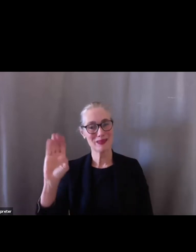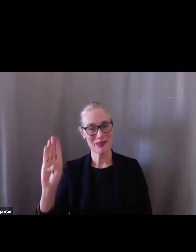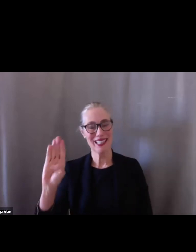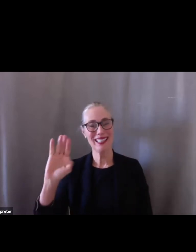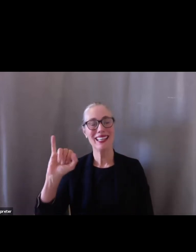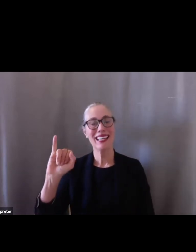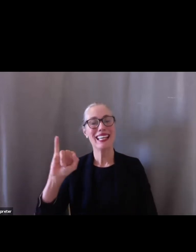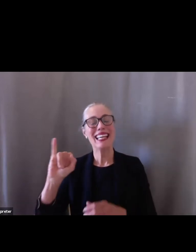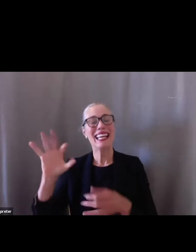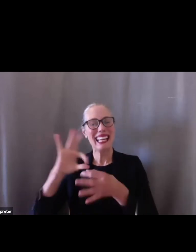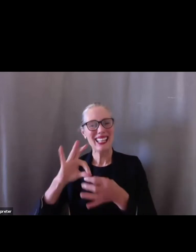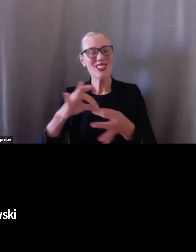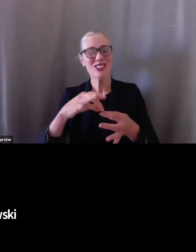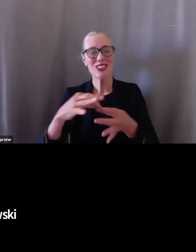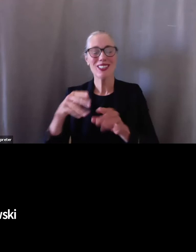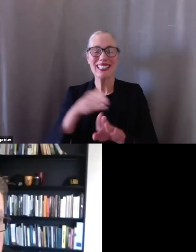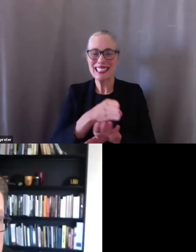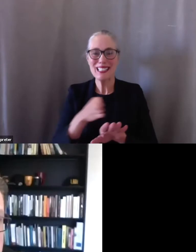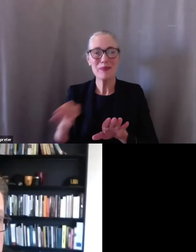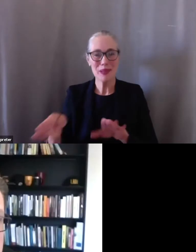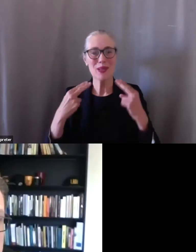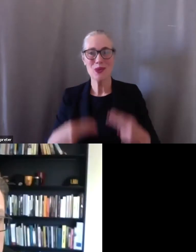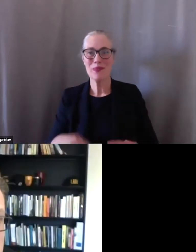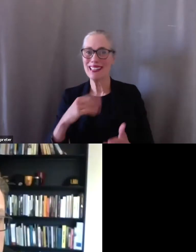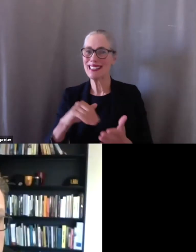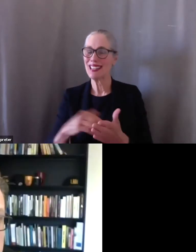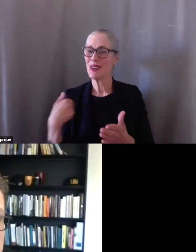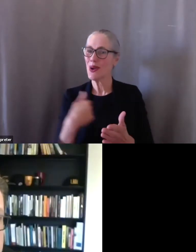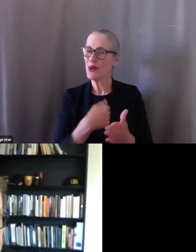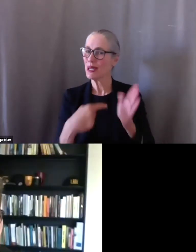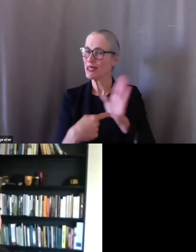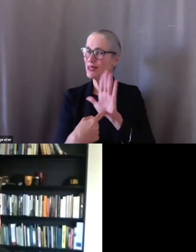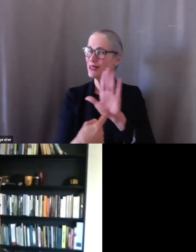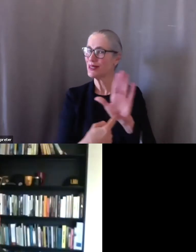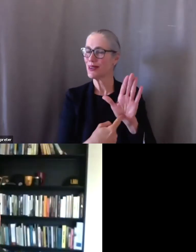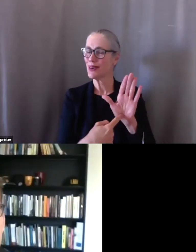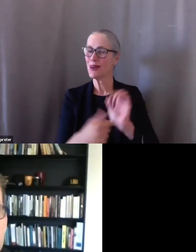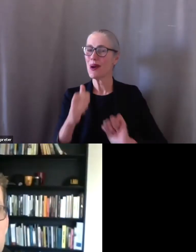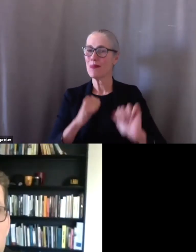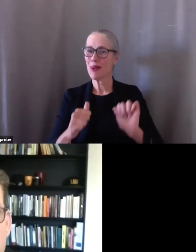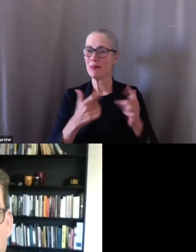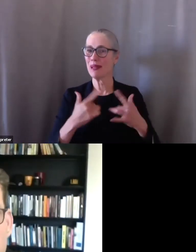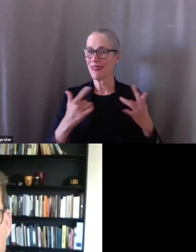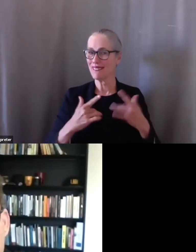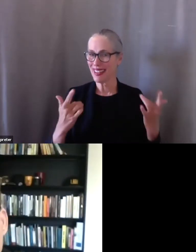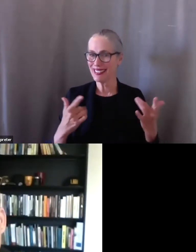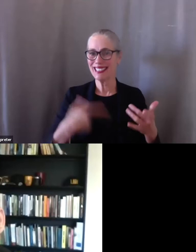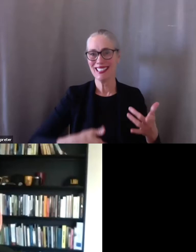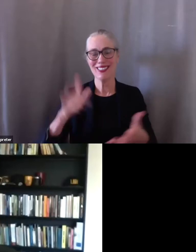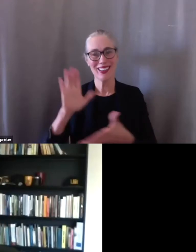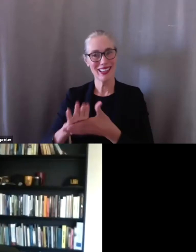we all face as local and global citizens, and prepare us to address those challenges in